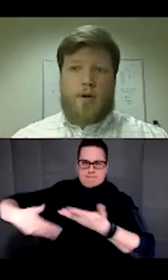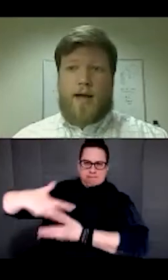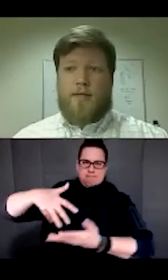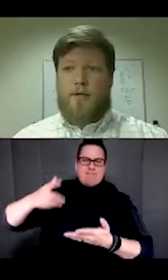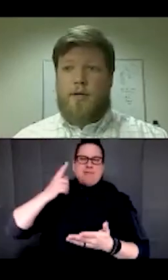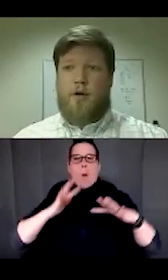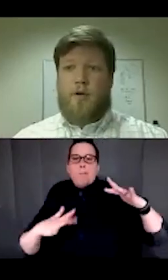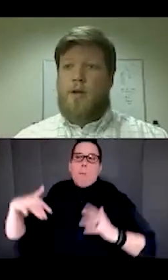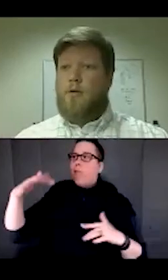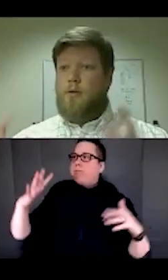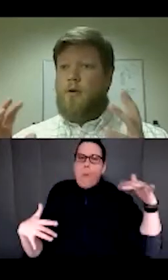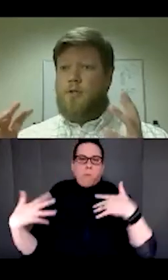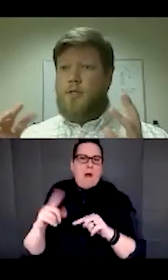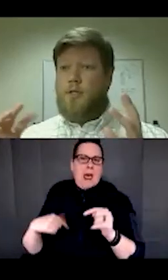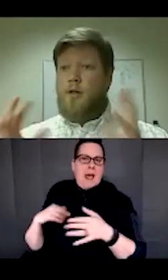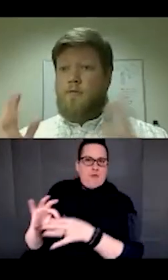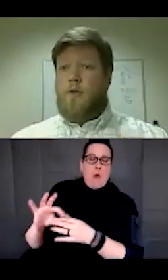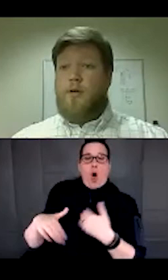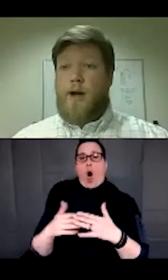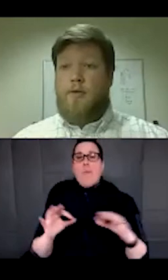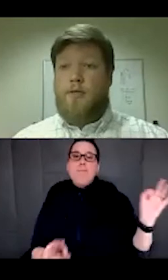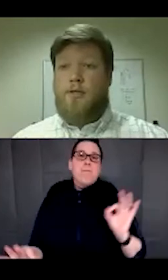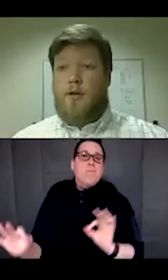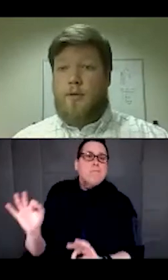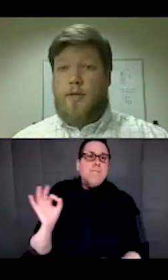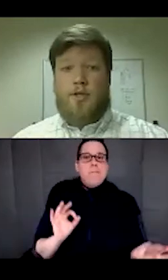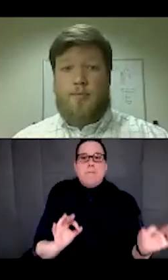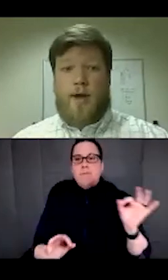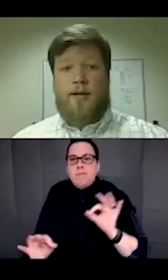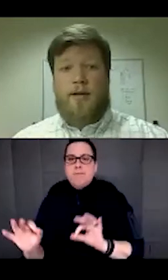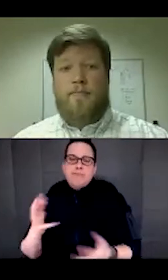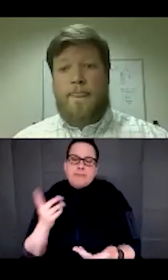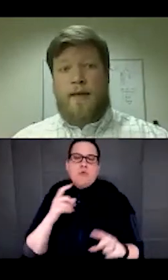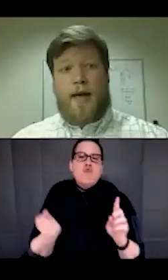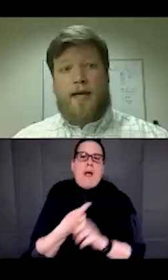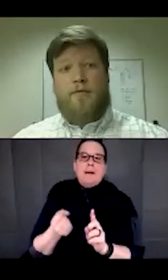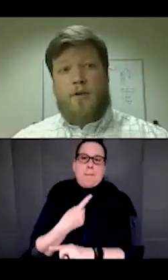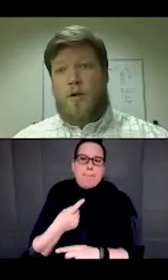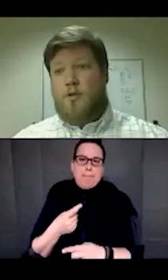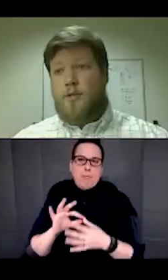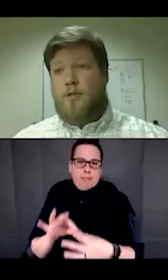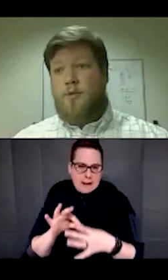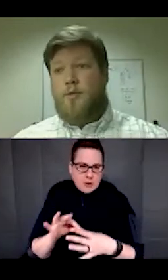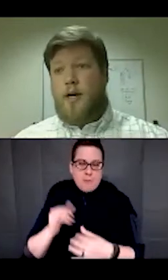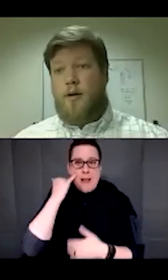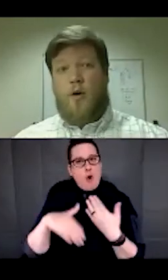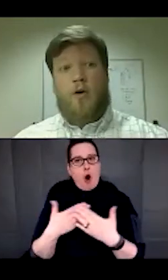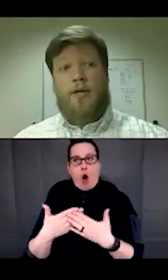any one bacterium over another. They're all just kind of floating around, and so their relationships are random. And if all of the altruistic